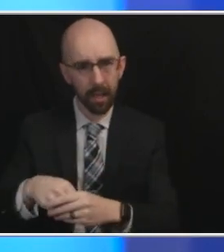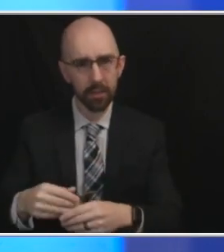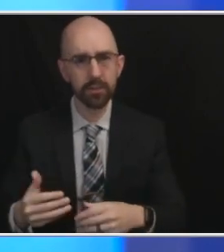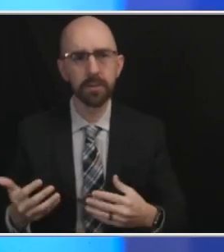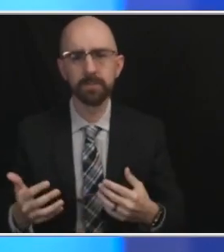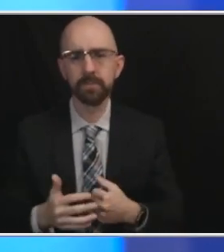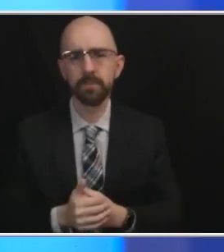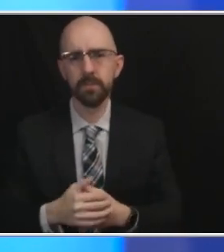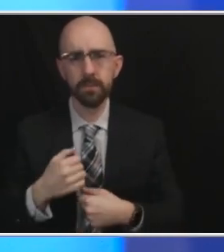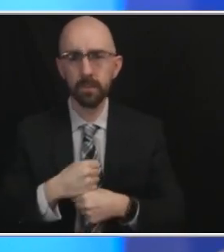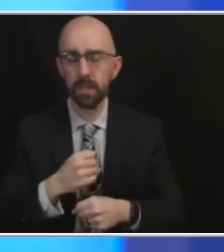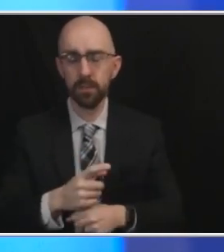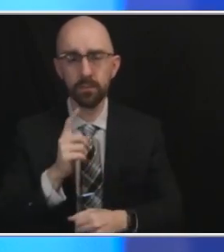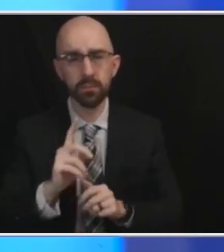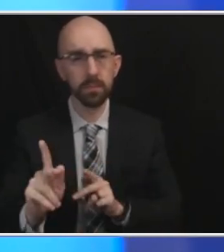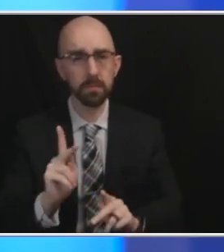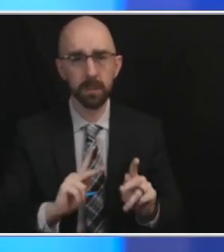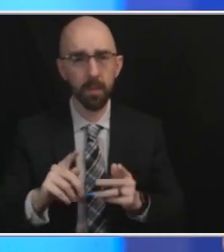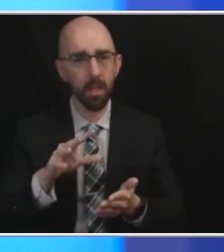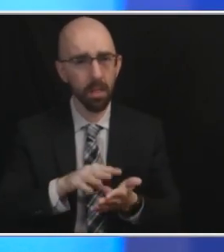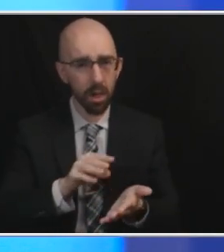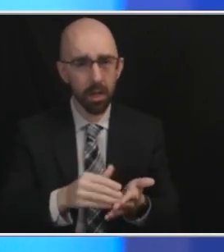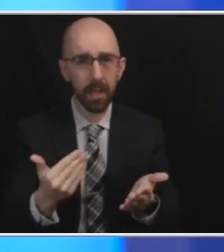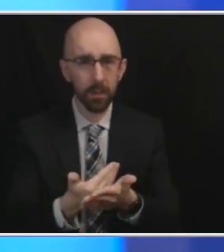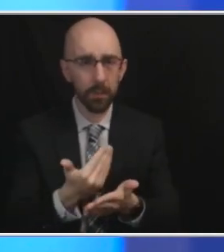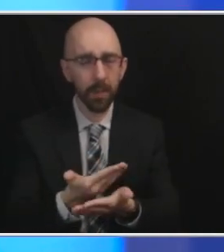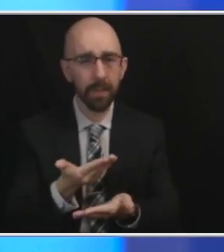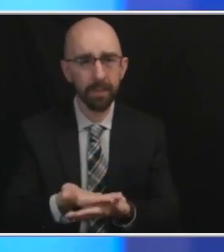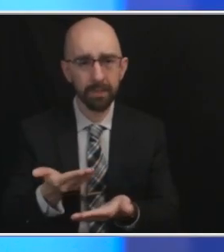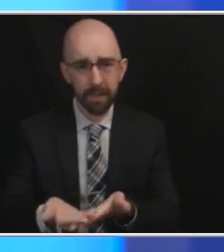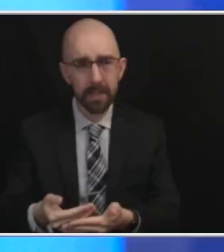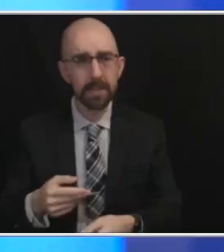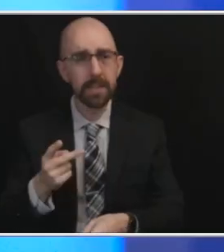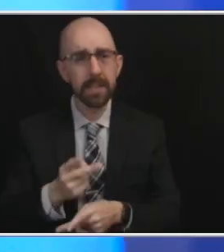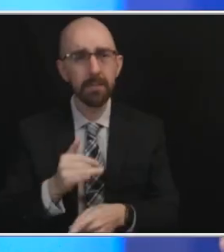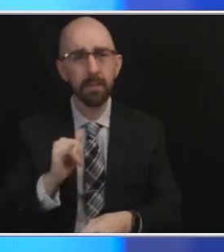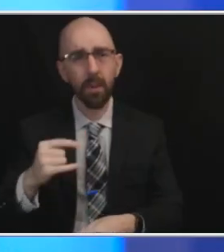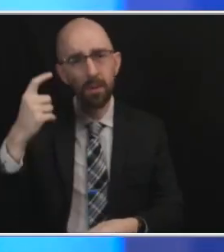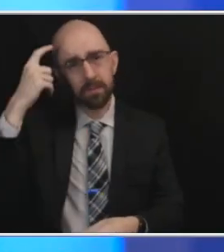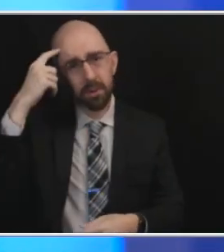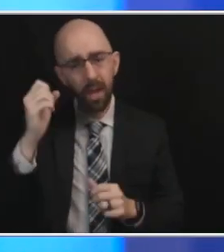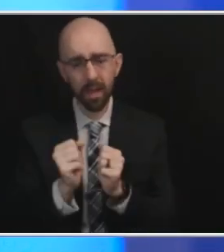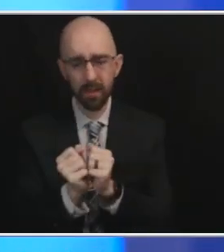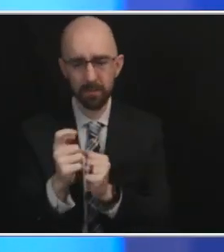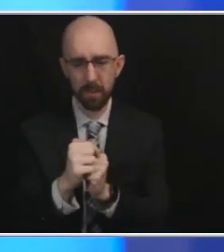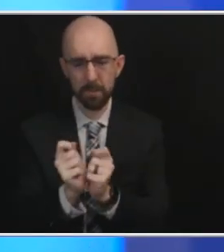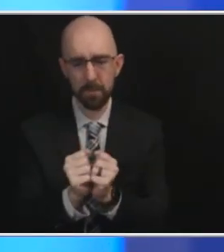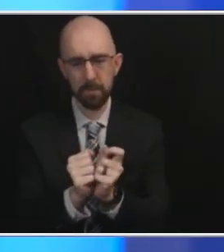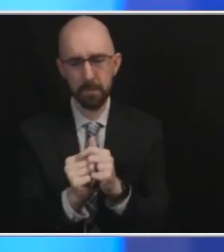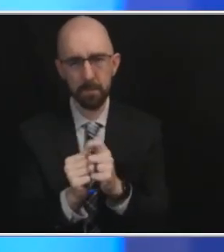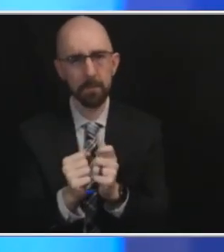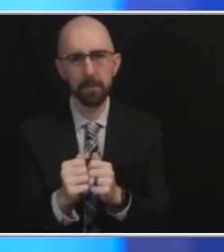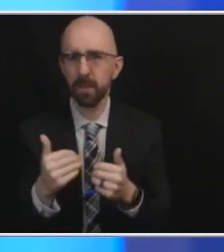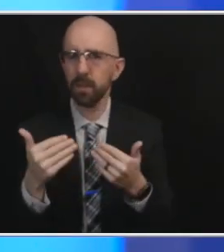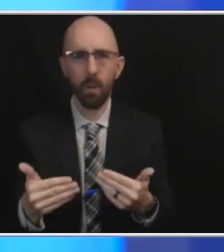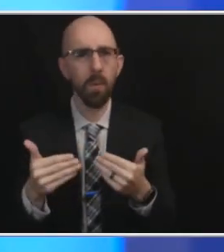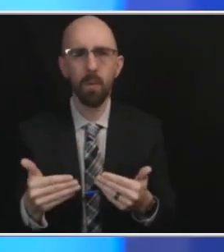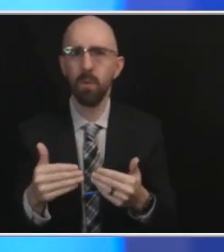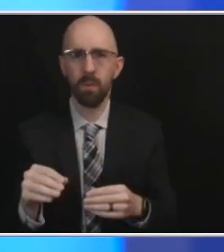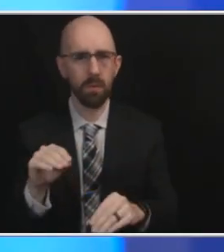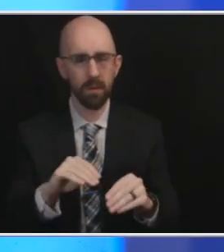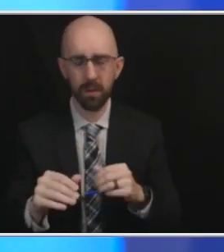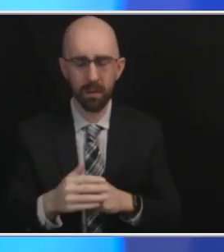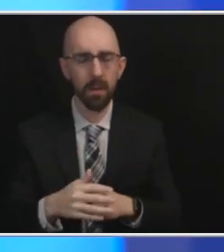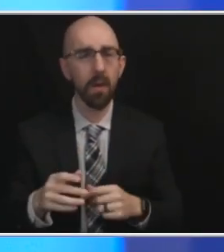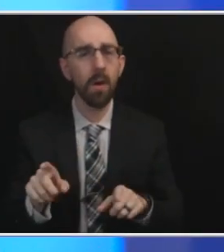that folks are learning new things, keeping those neurons and those connections rolling, and overall decreasing stress